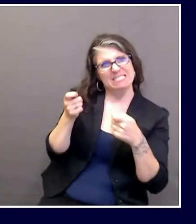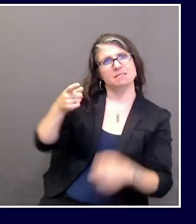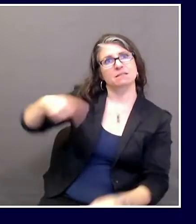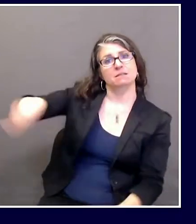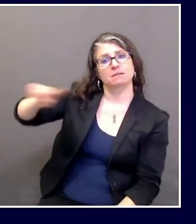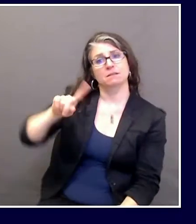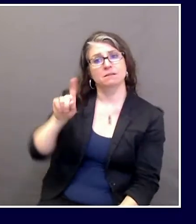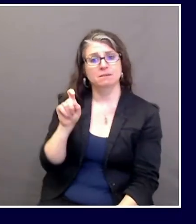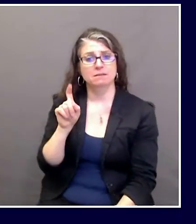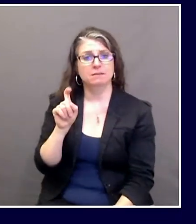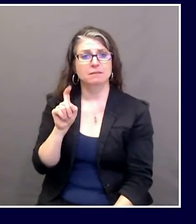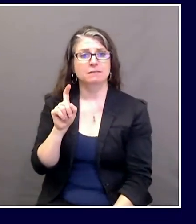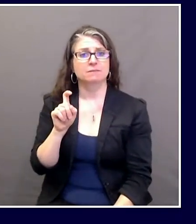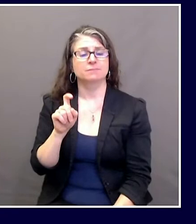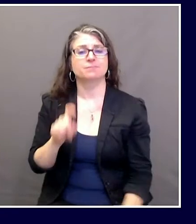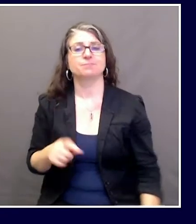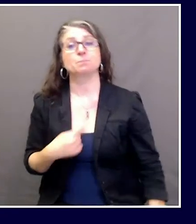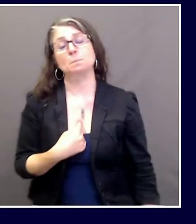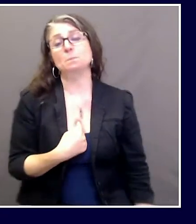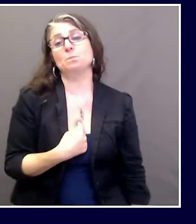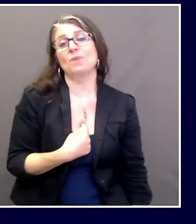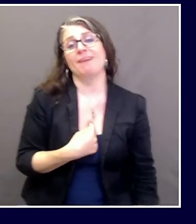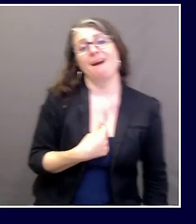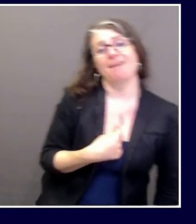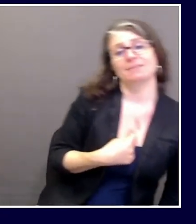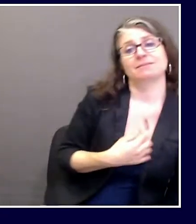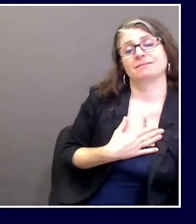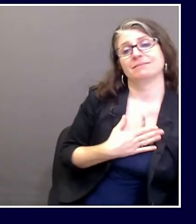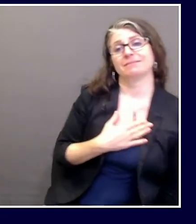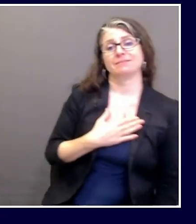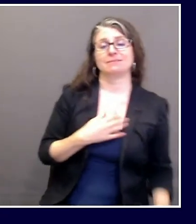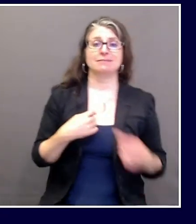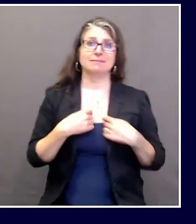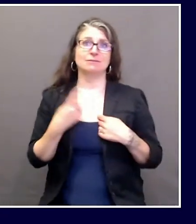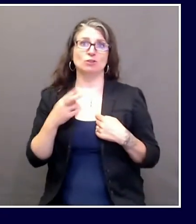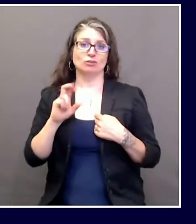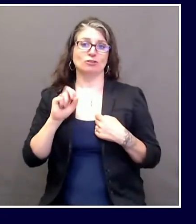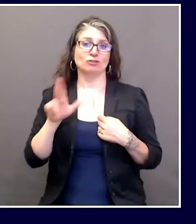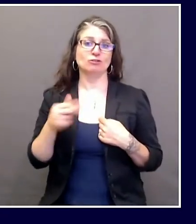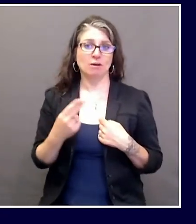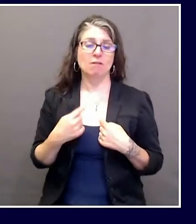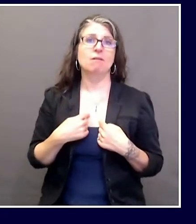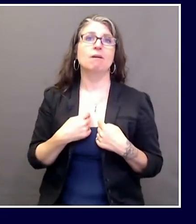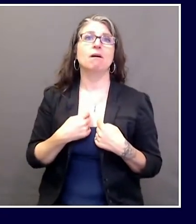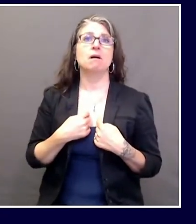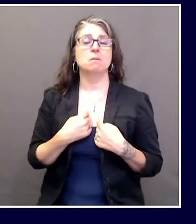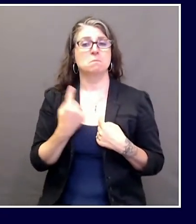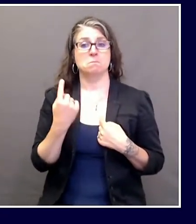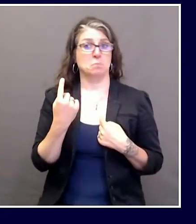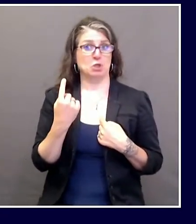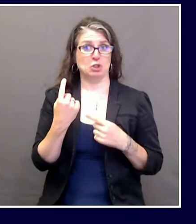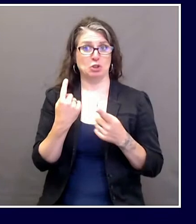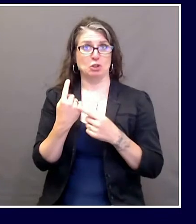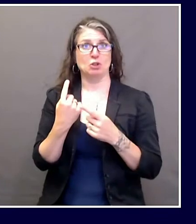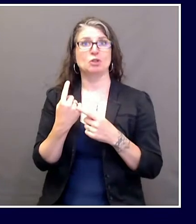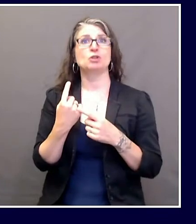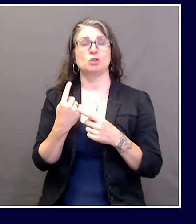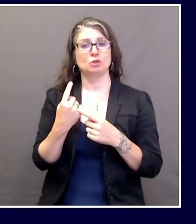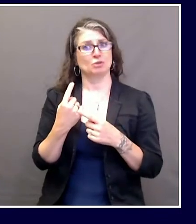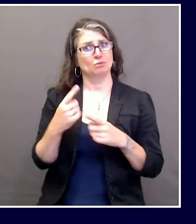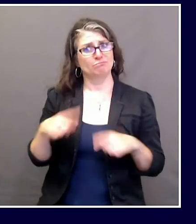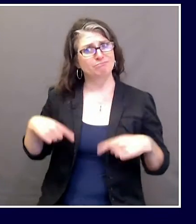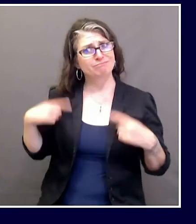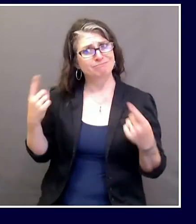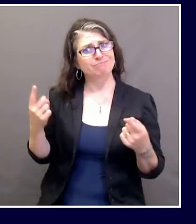I can start, Emily. One note there. We have been working on and putting out the word